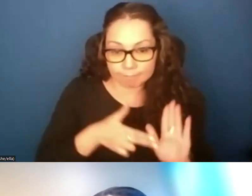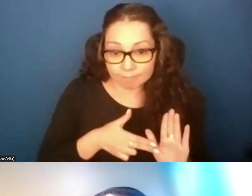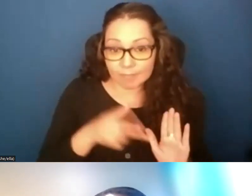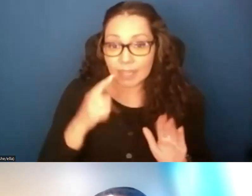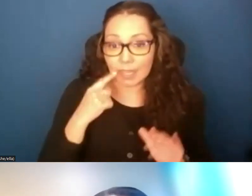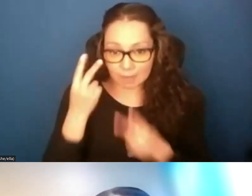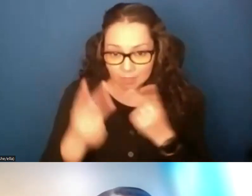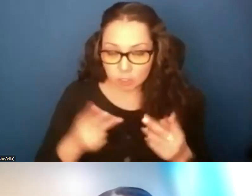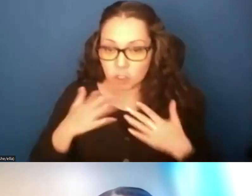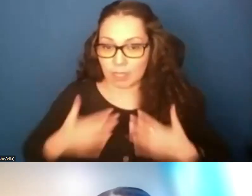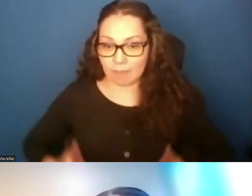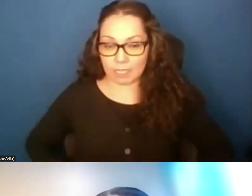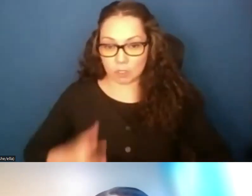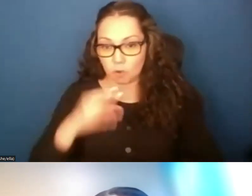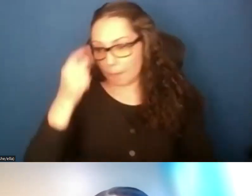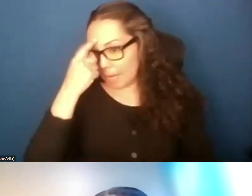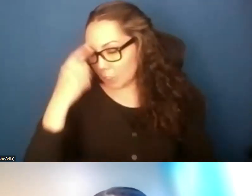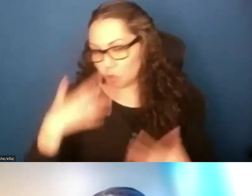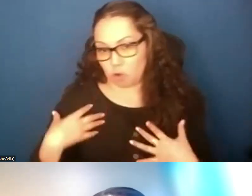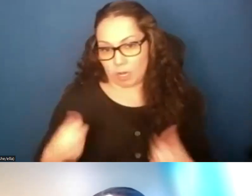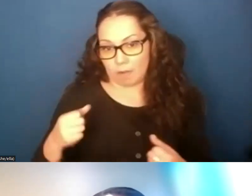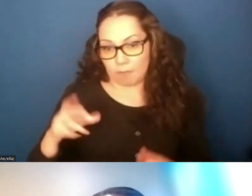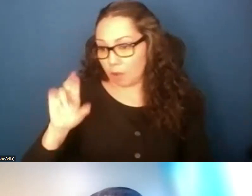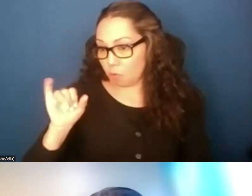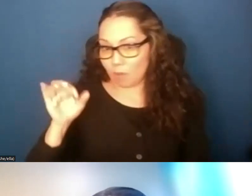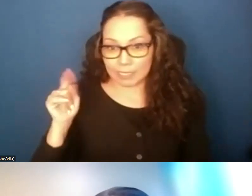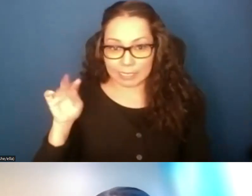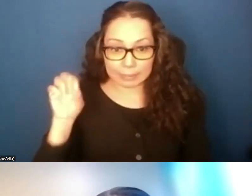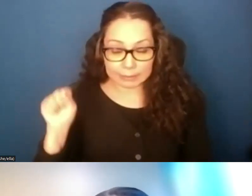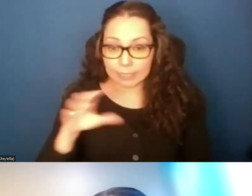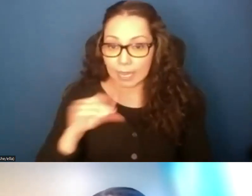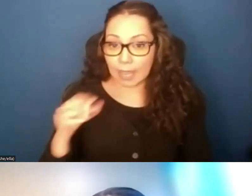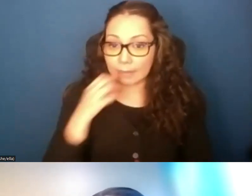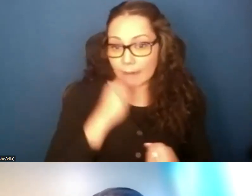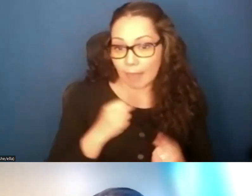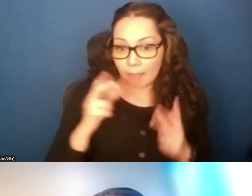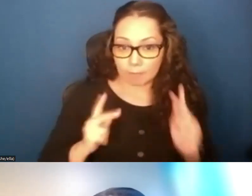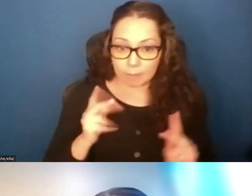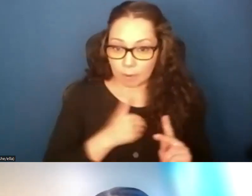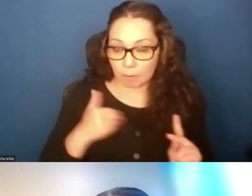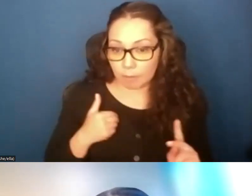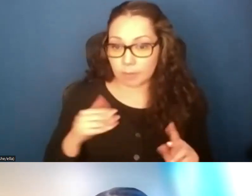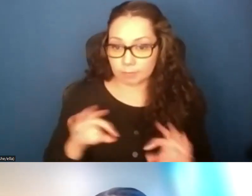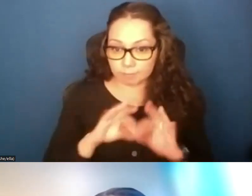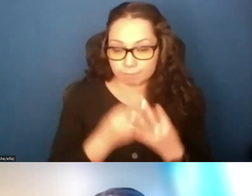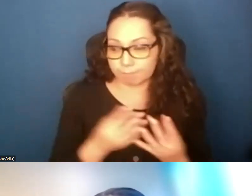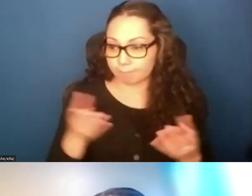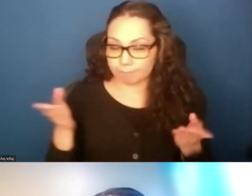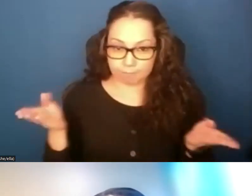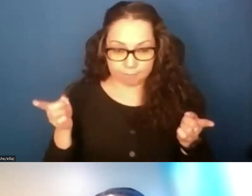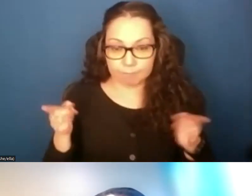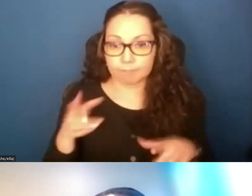physical and mental health of residents and loved ones, and discussing the effects of restricted visitation.